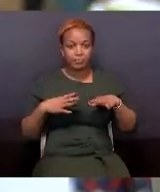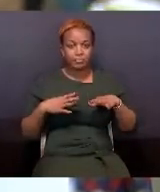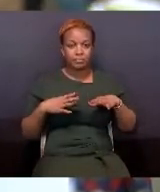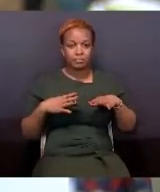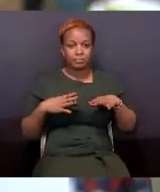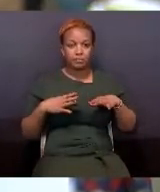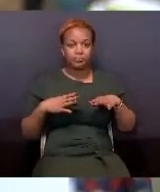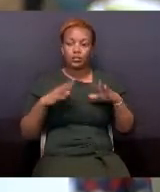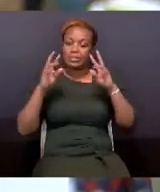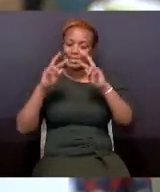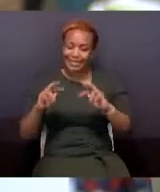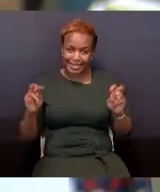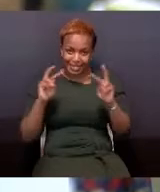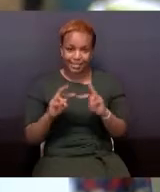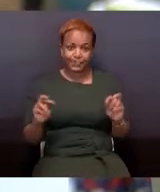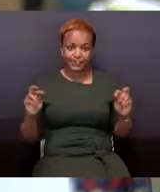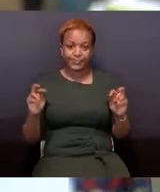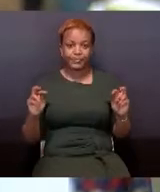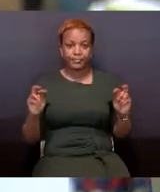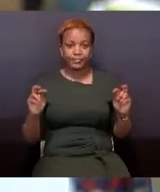to seek